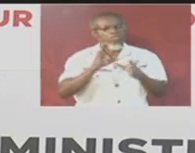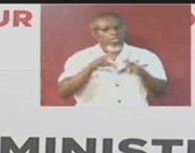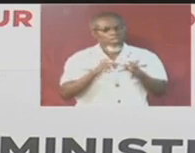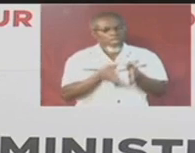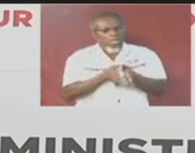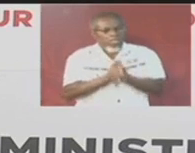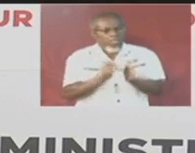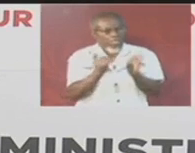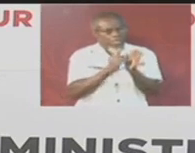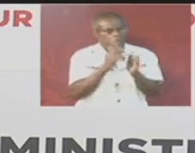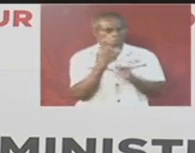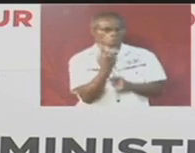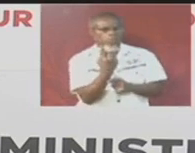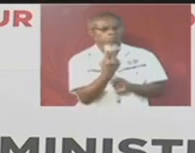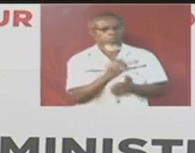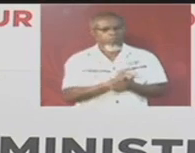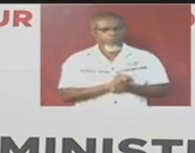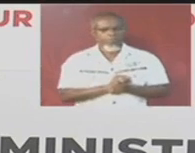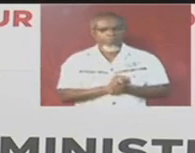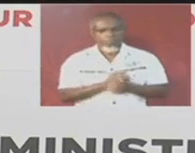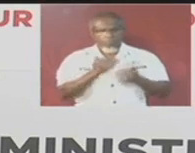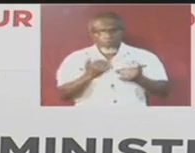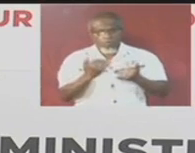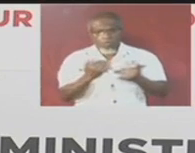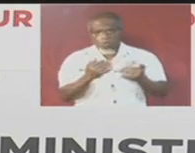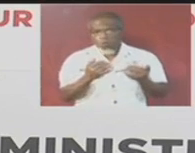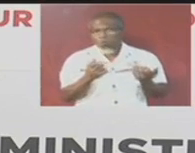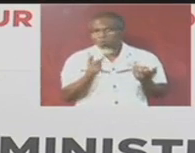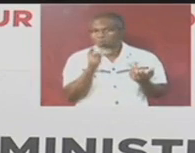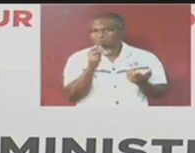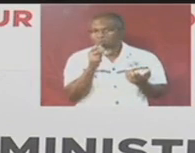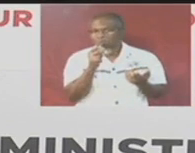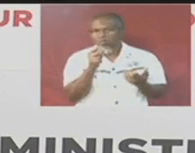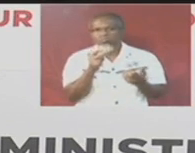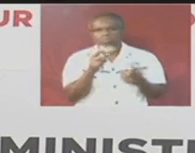and gentlemen, we now go to Guardian Media.